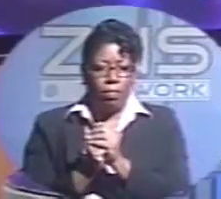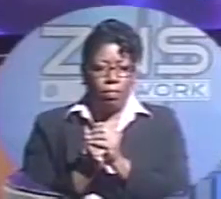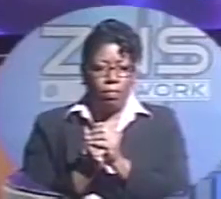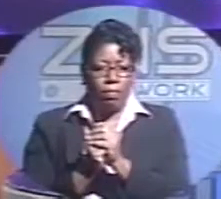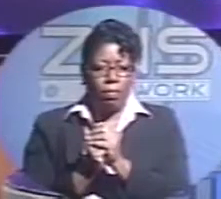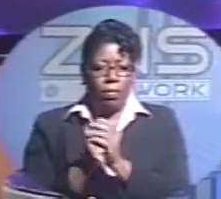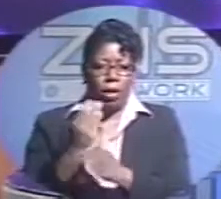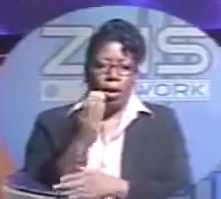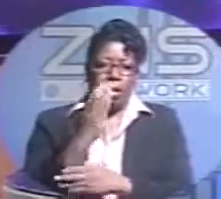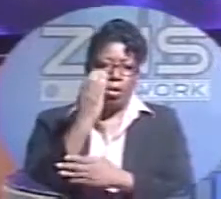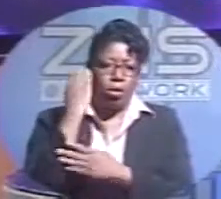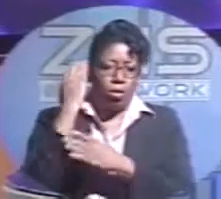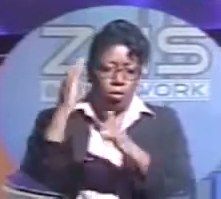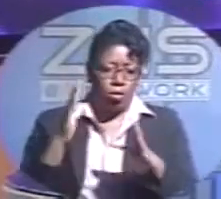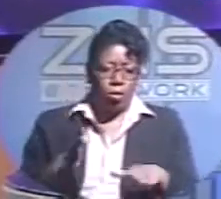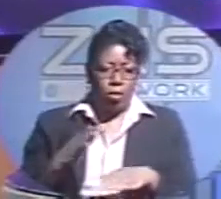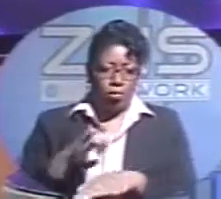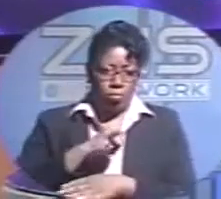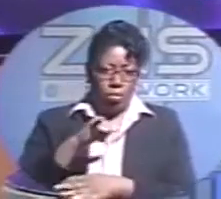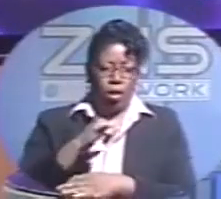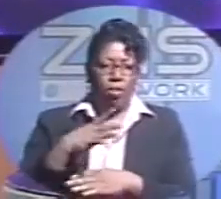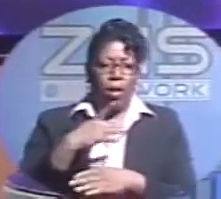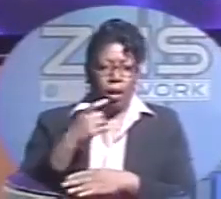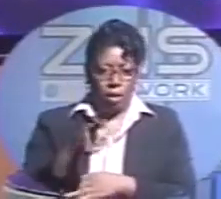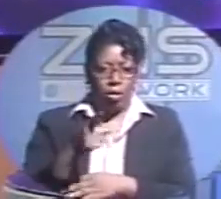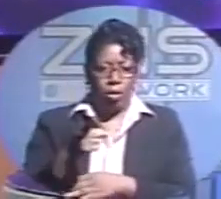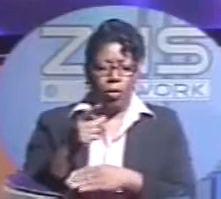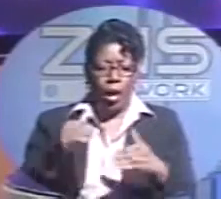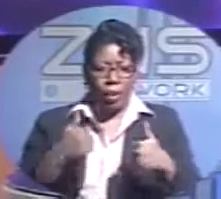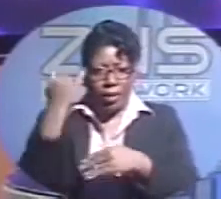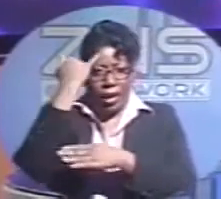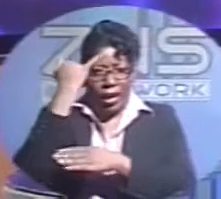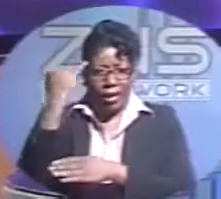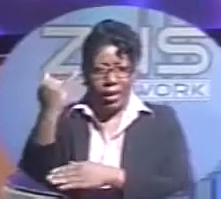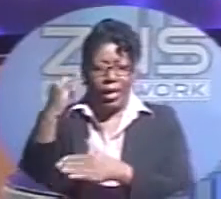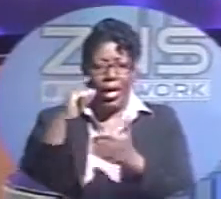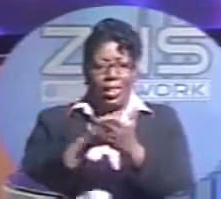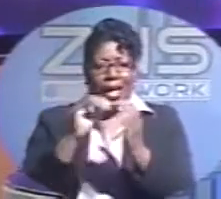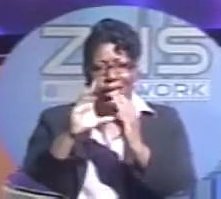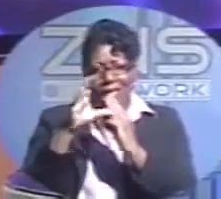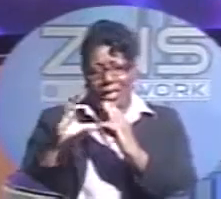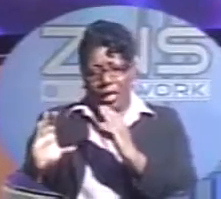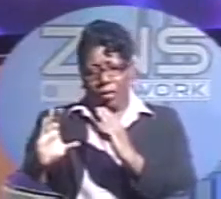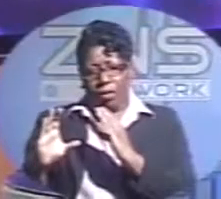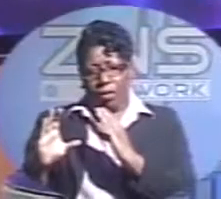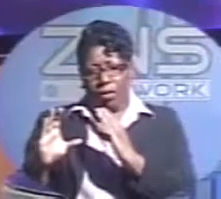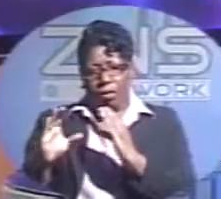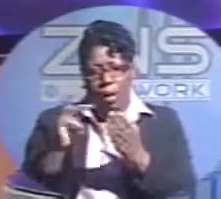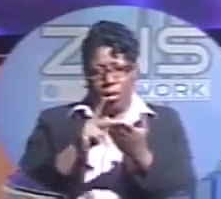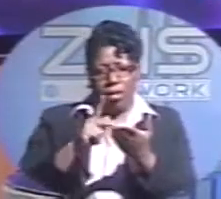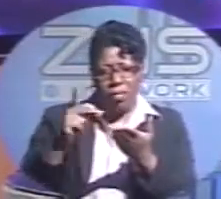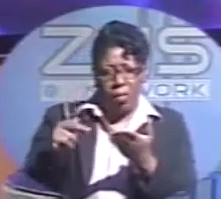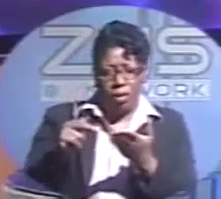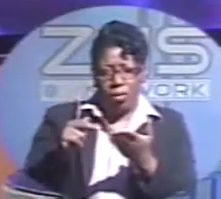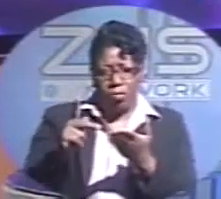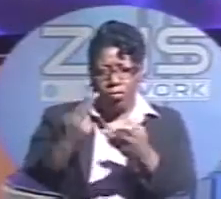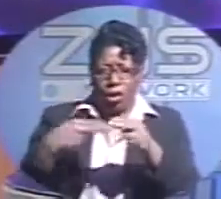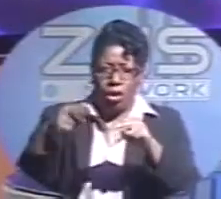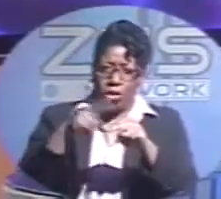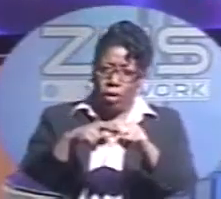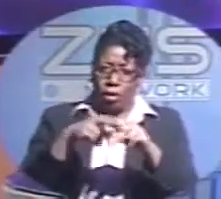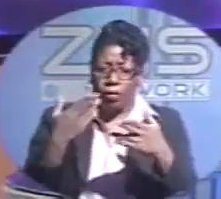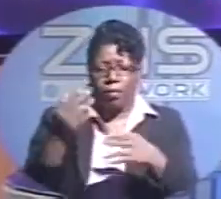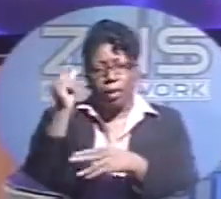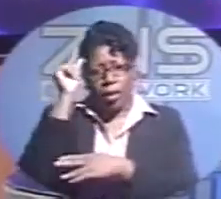Well, consumers like you aren't happy about an idea that Cable Bahamas fees could go up, but the company says there's